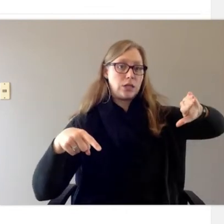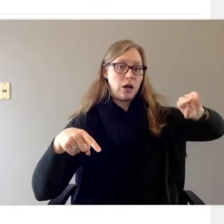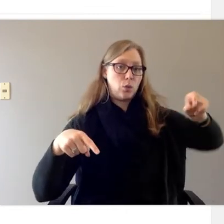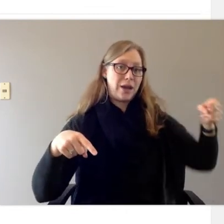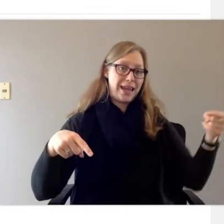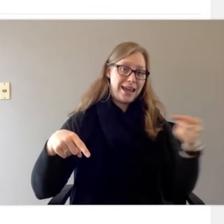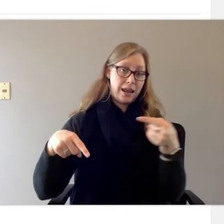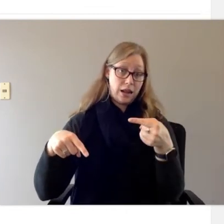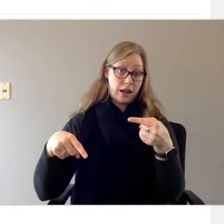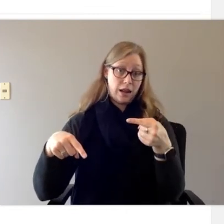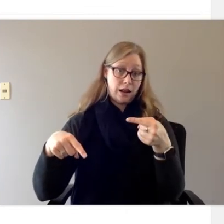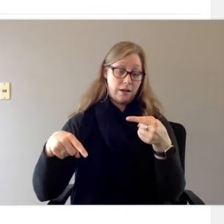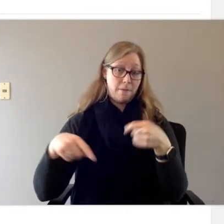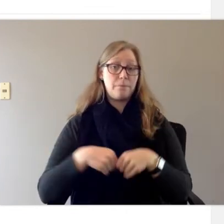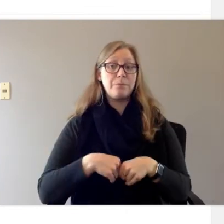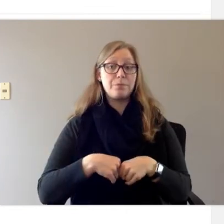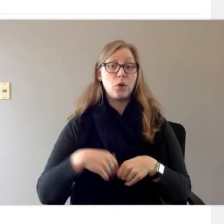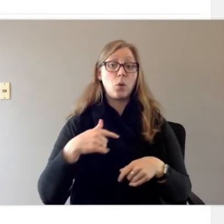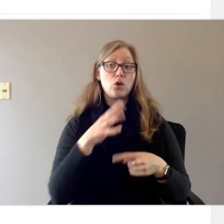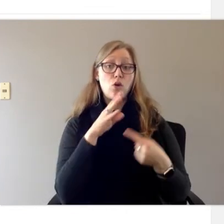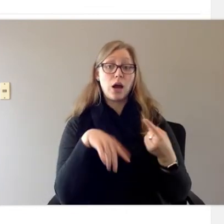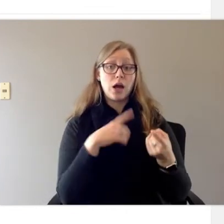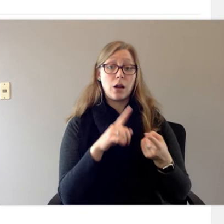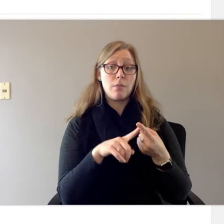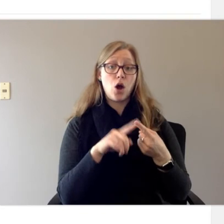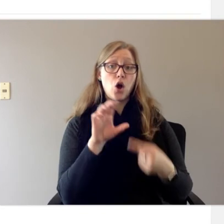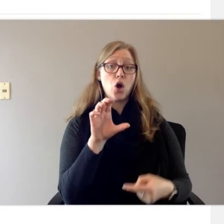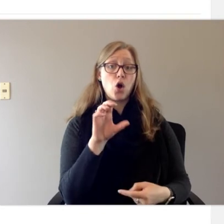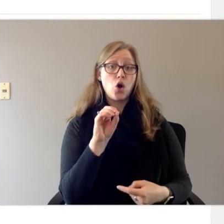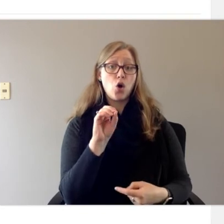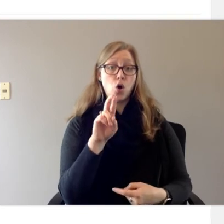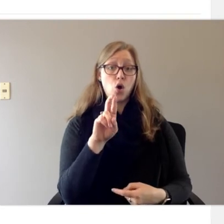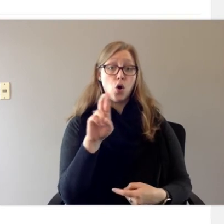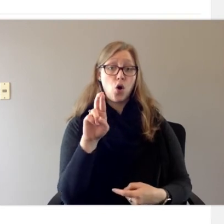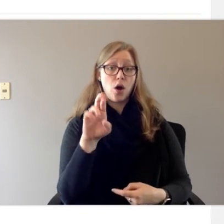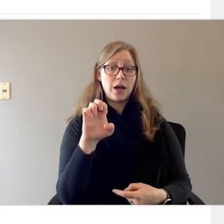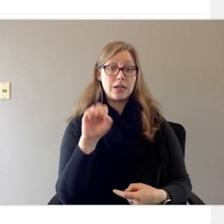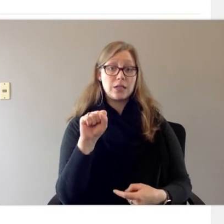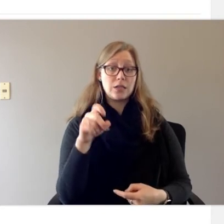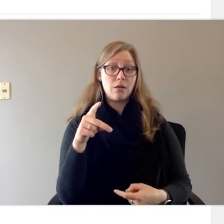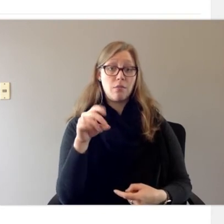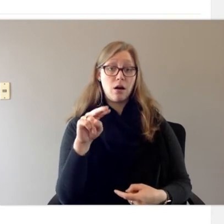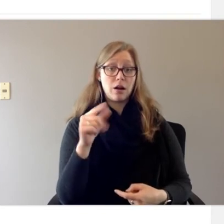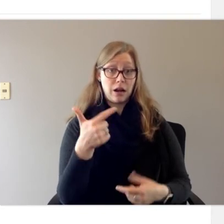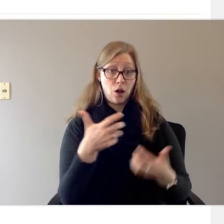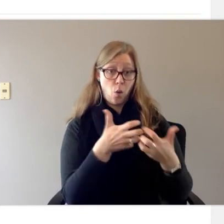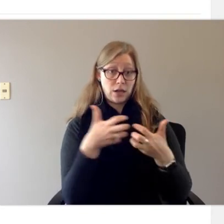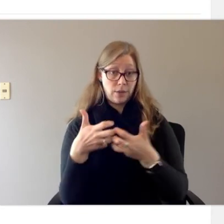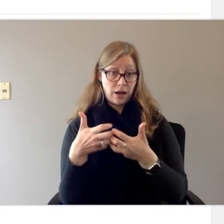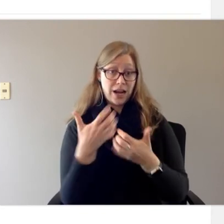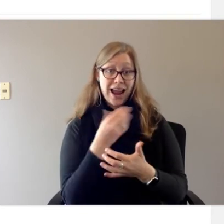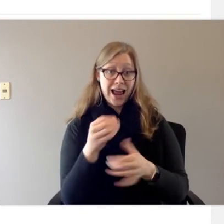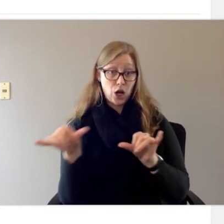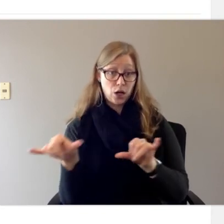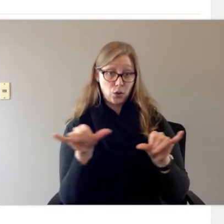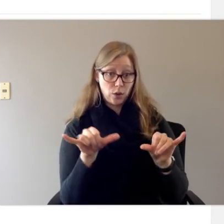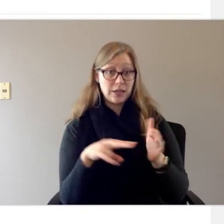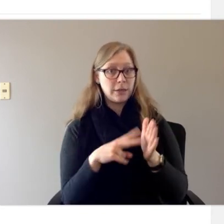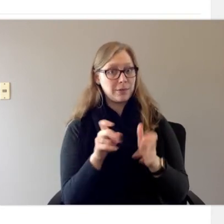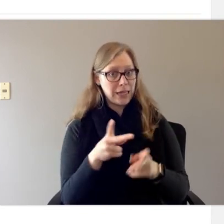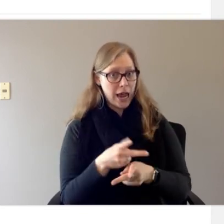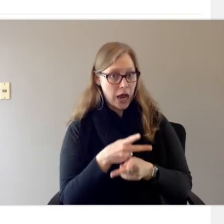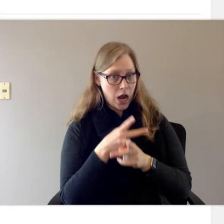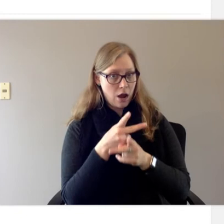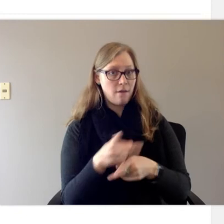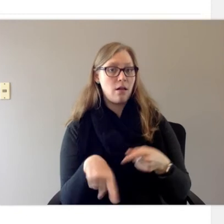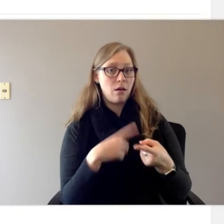we're talking corresponding and congruence, we have to be very careful about that. And so AC is going to